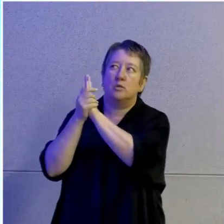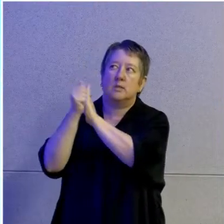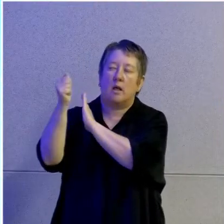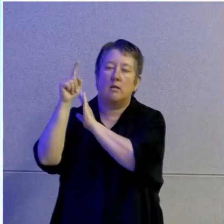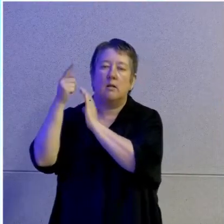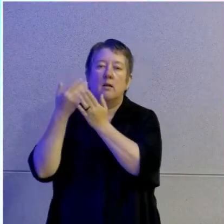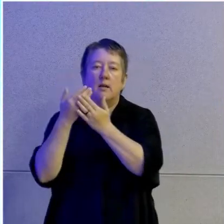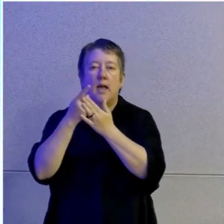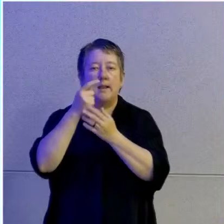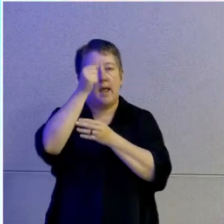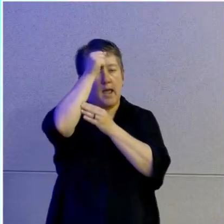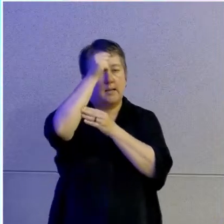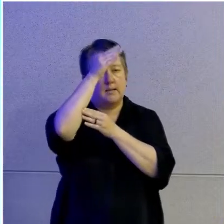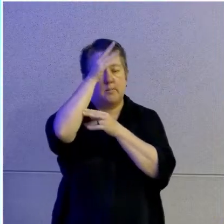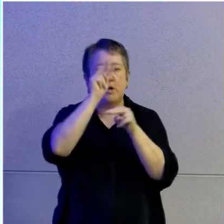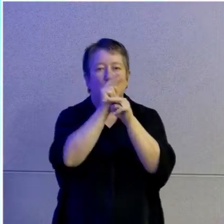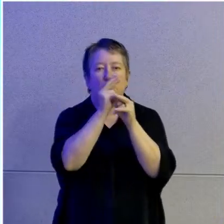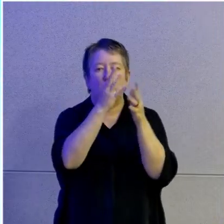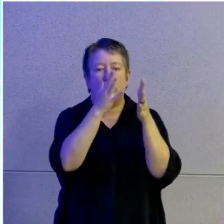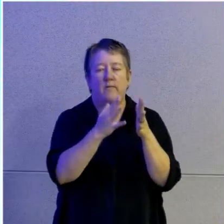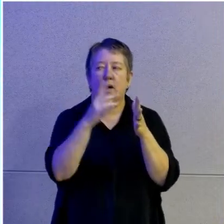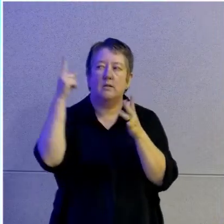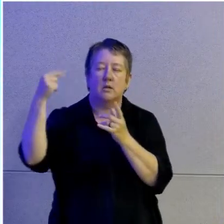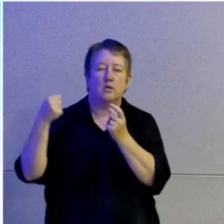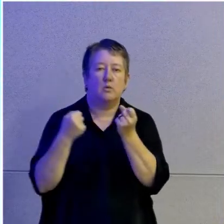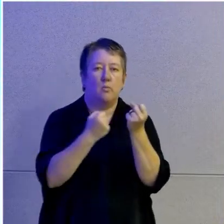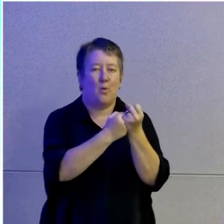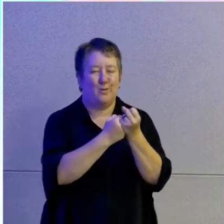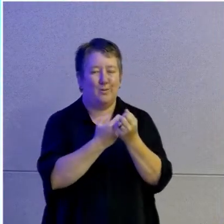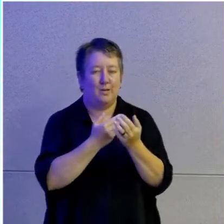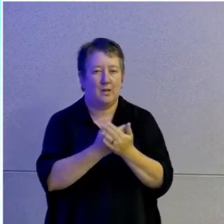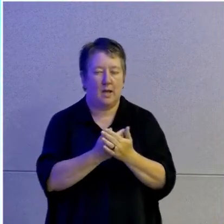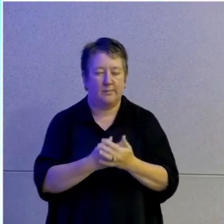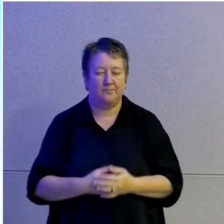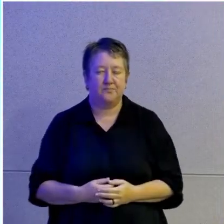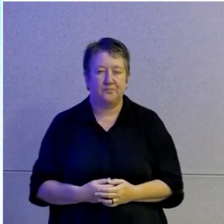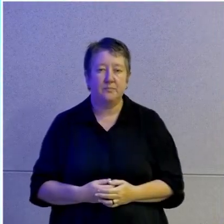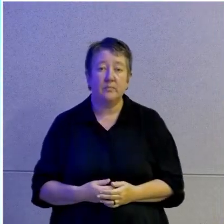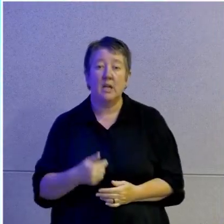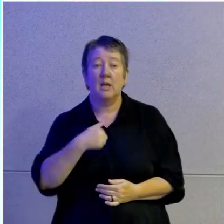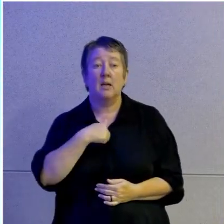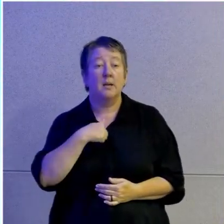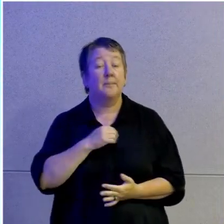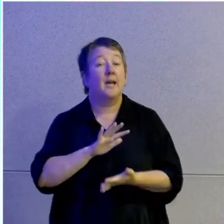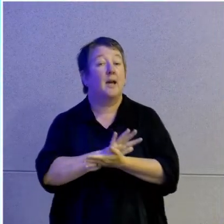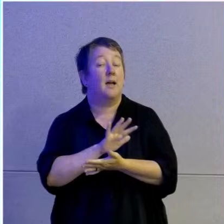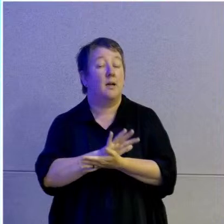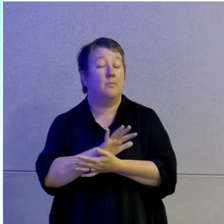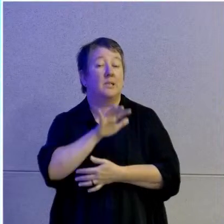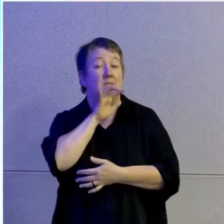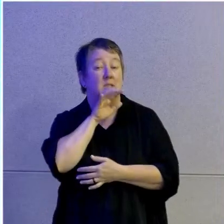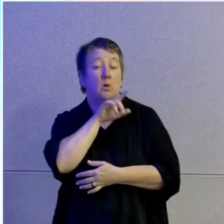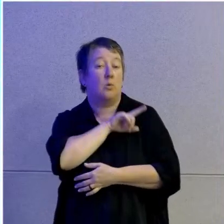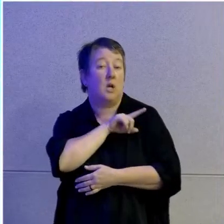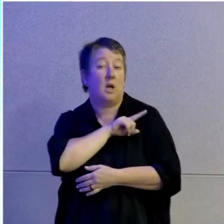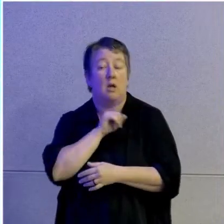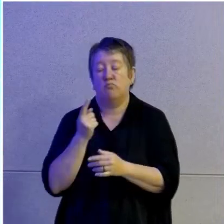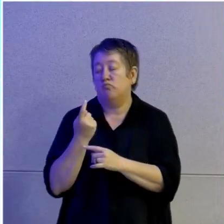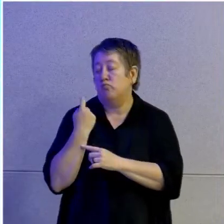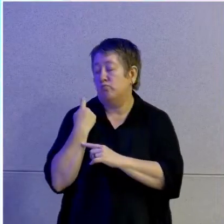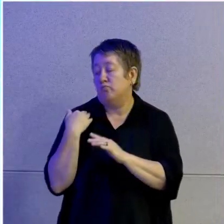supervisor of graduate students. I'm delighted that in the recent years,